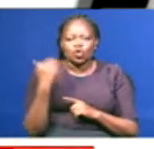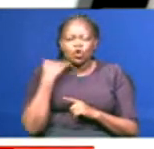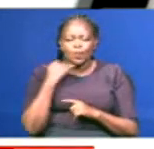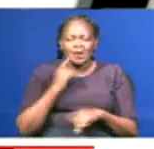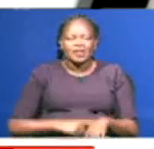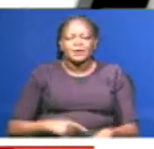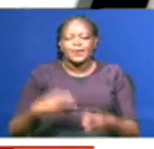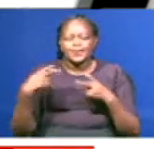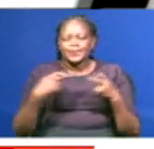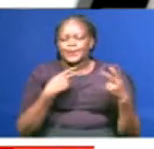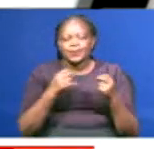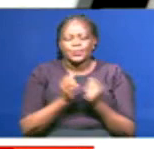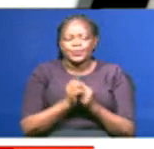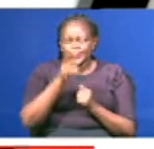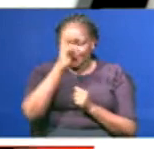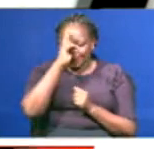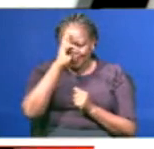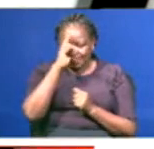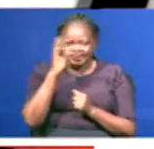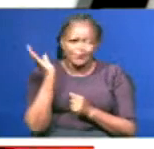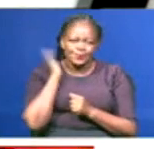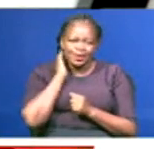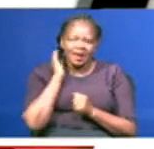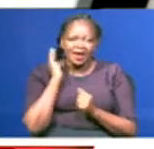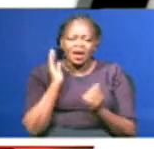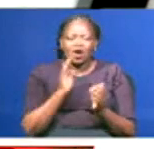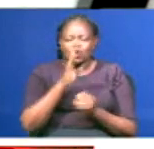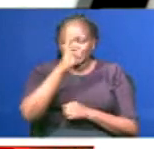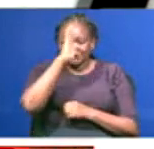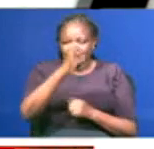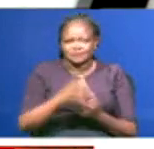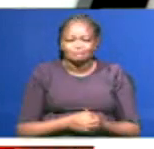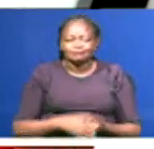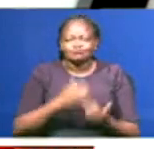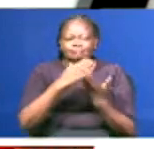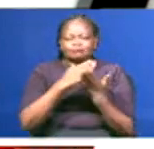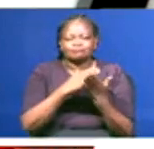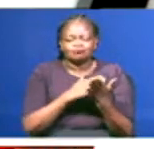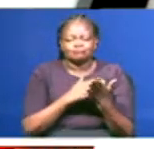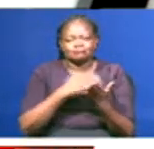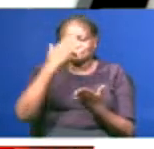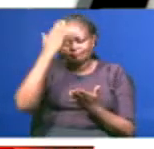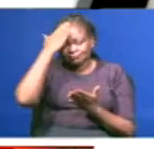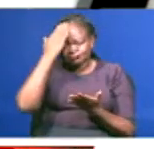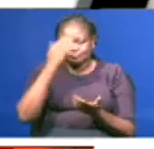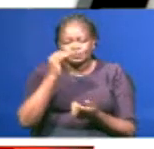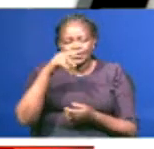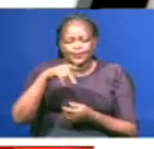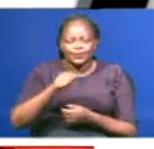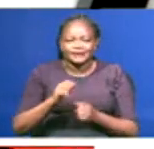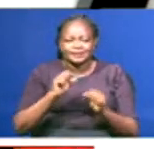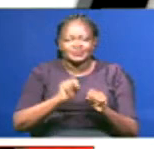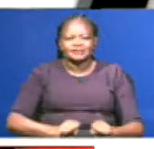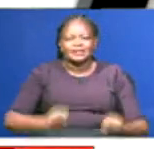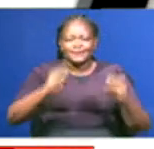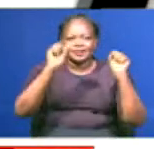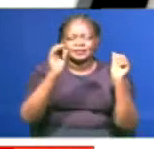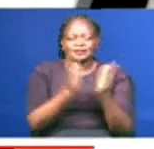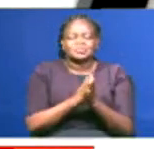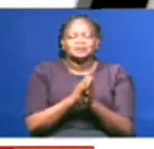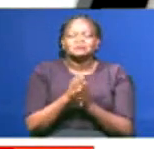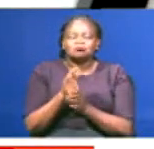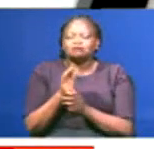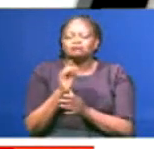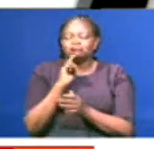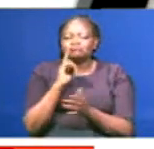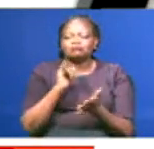shootout with police officers in Moranga on Sunday. In a statement Monday, IPOA chairperson Anne Macquarie said that